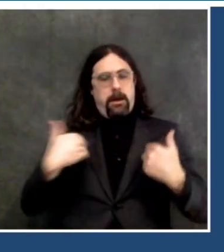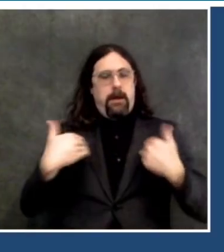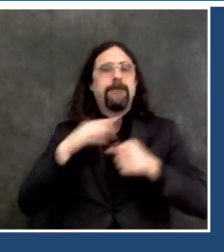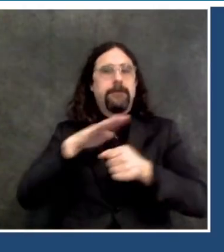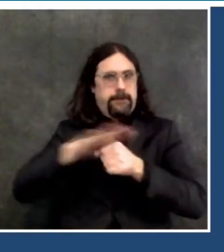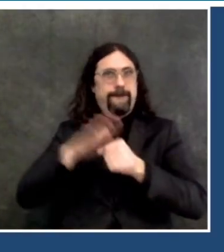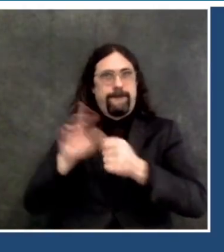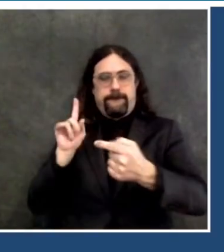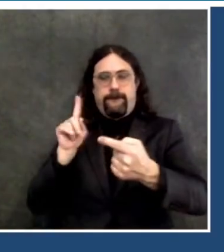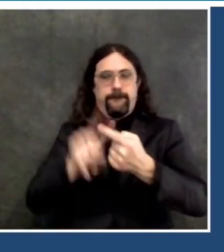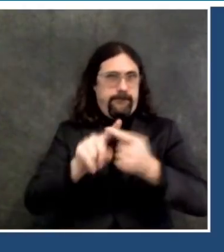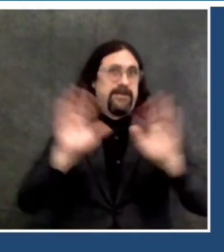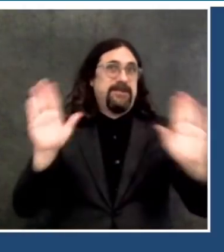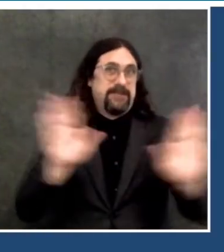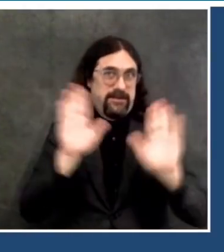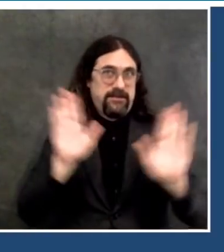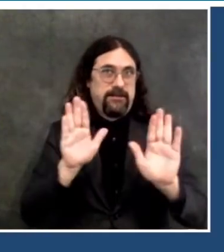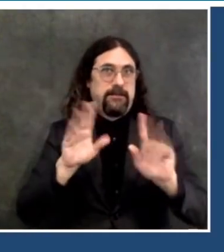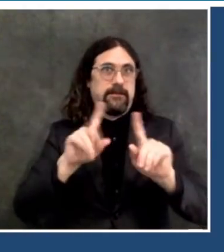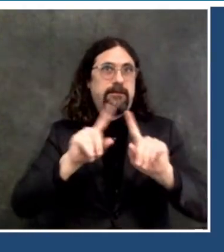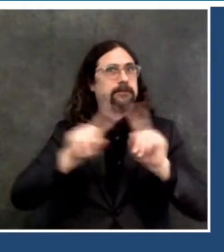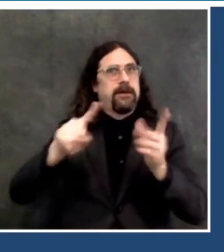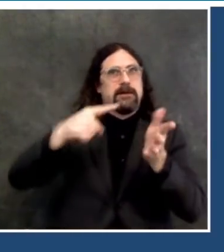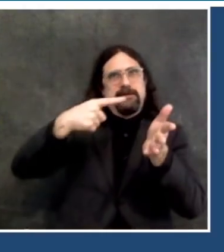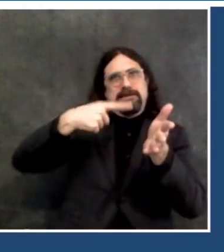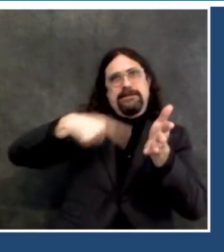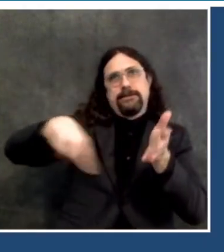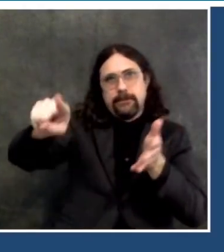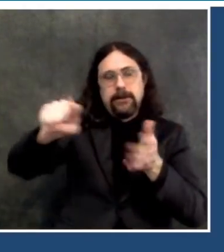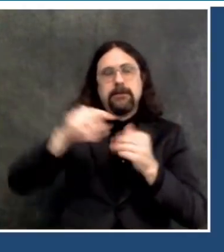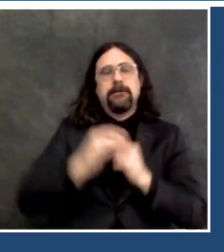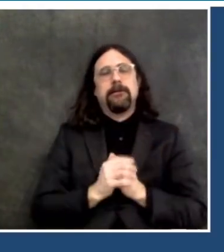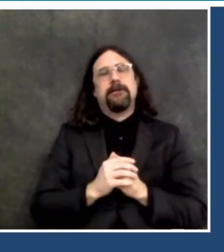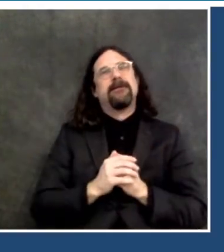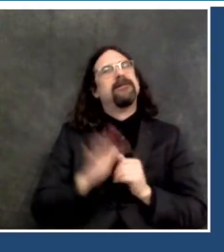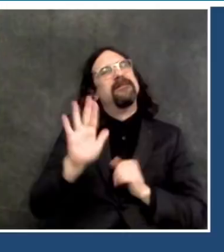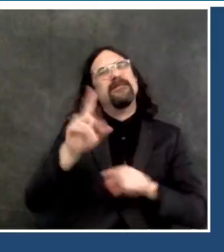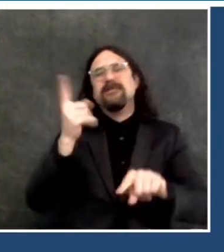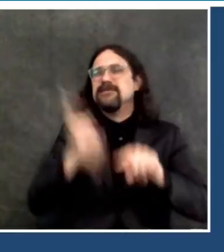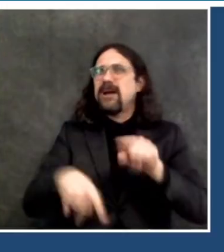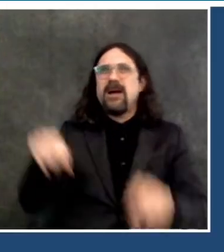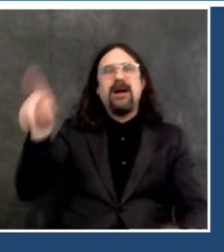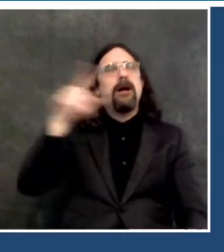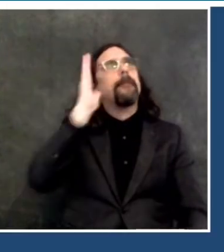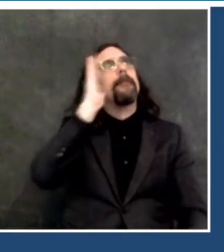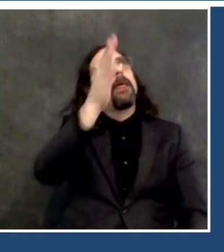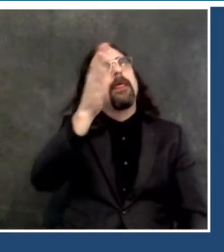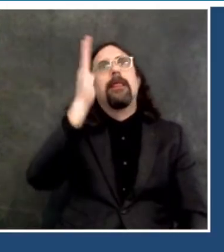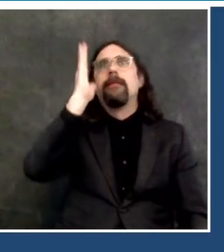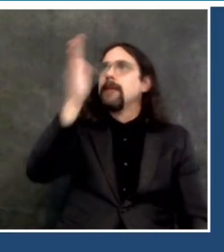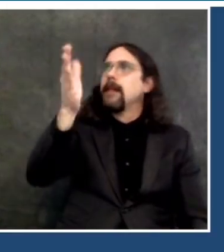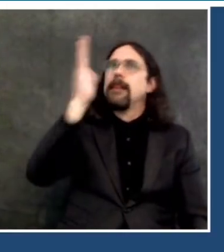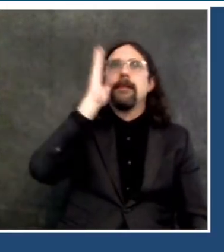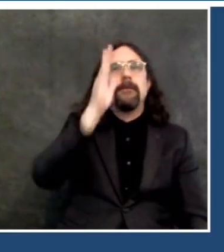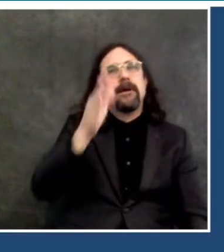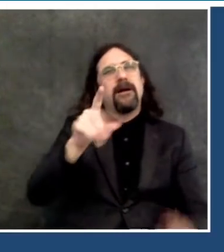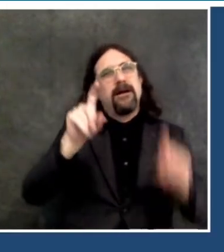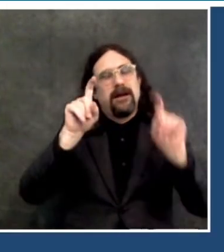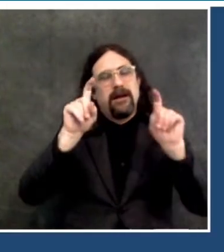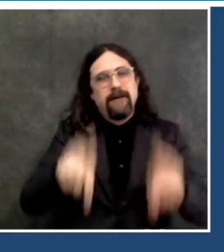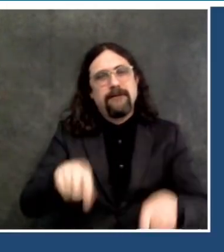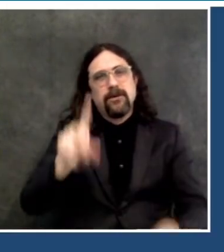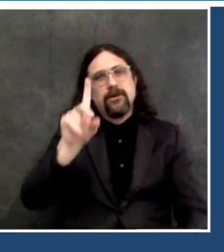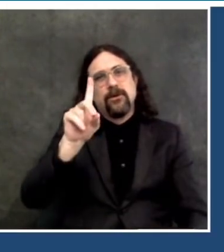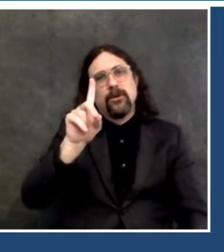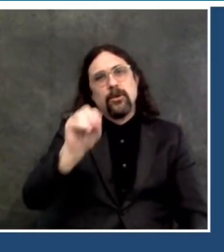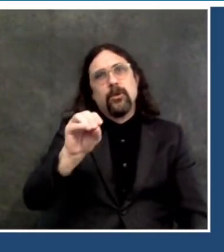those ventilators somewhere, somehow. And I put that clearly on the table. And said to the leadership of our